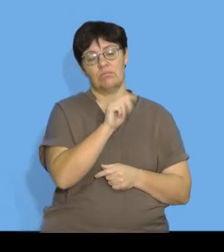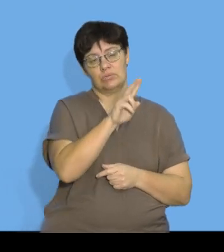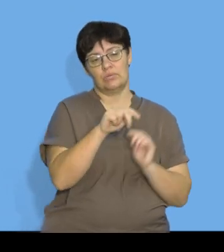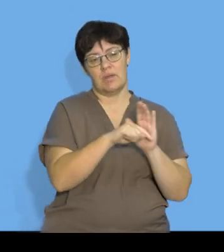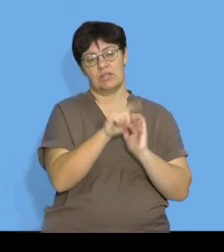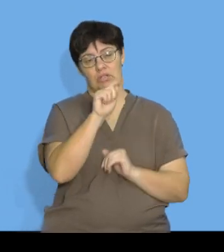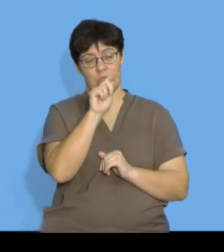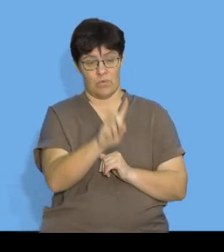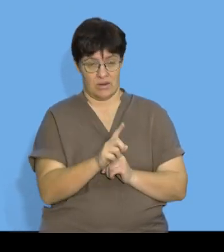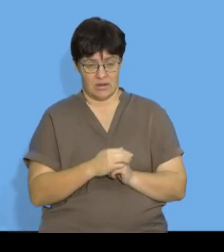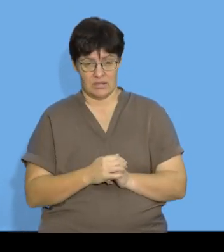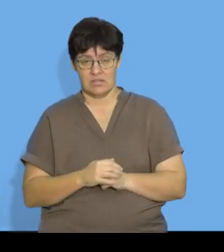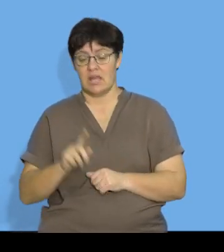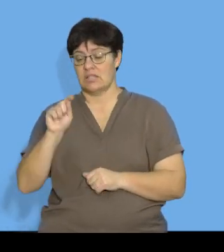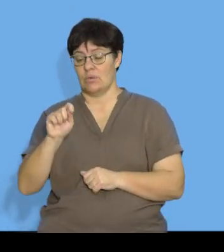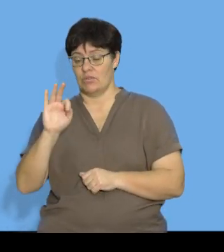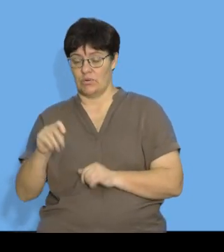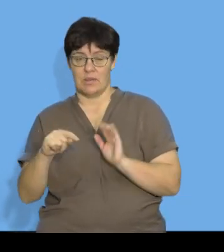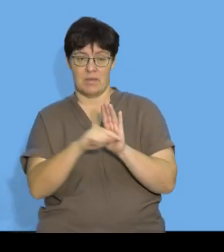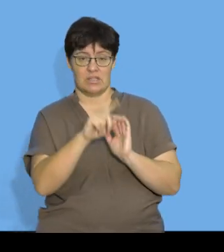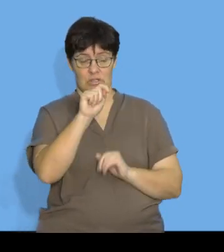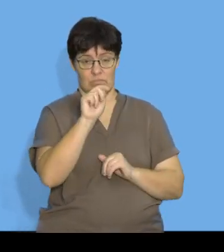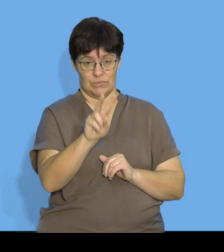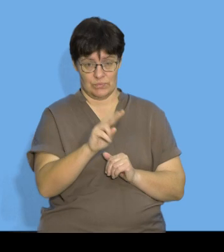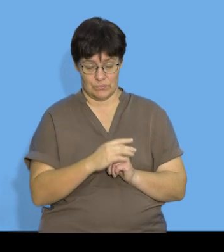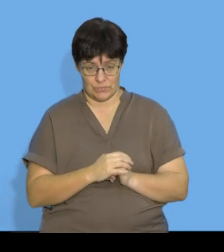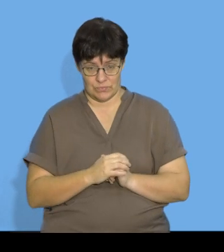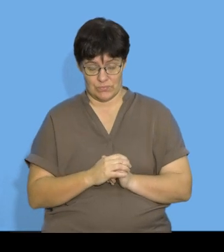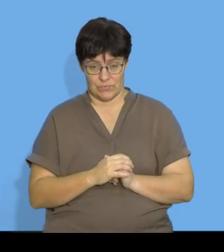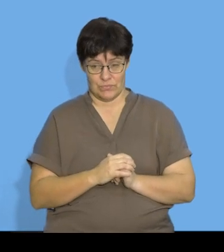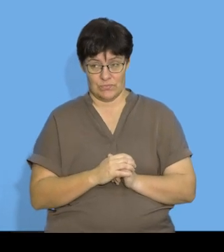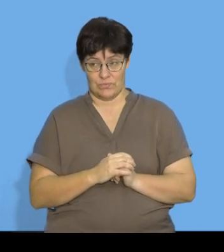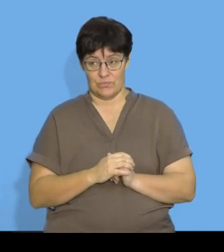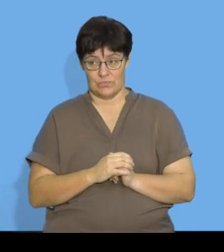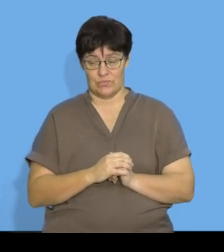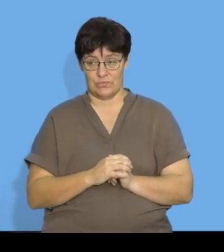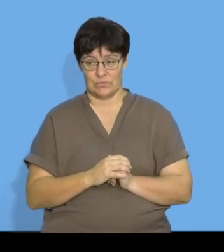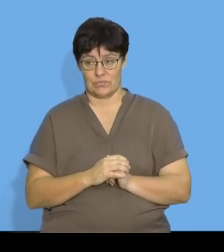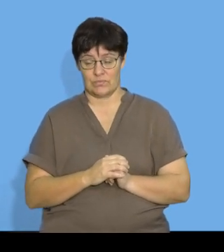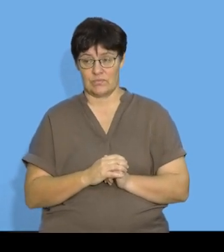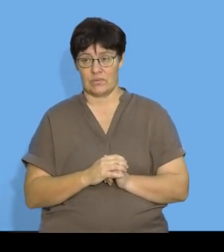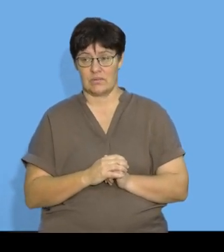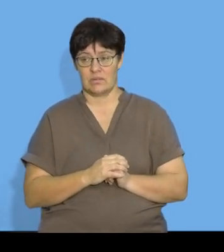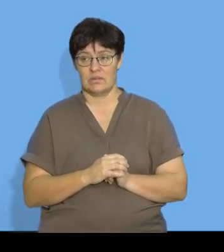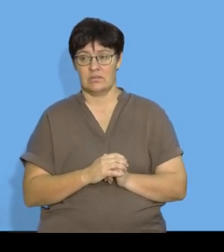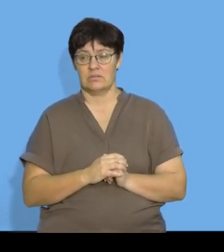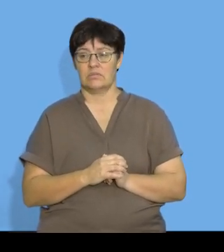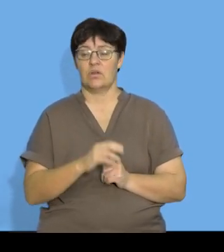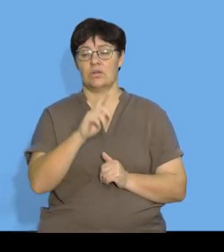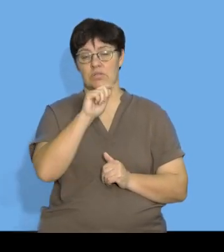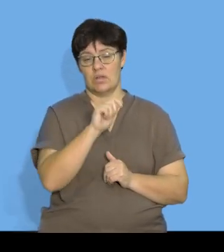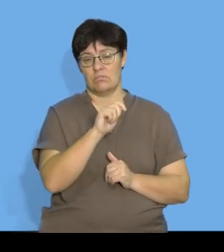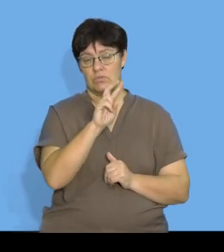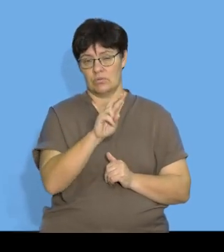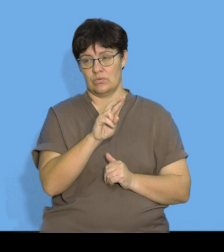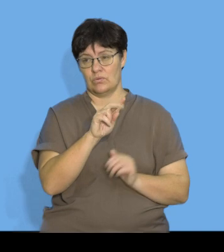term 1, and I can say term 3 minus term 2. So if I say term 2 minus term